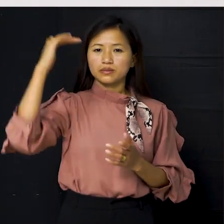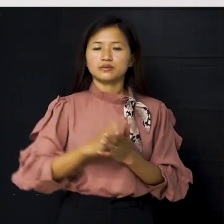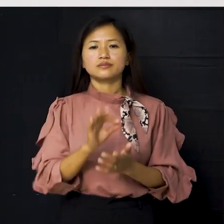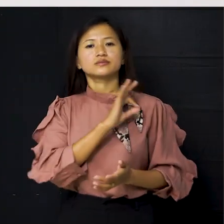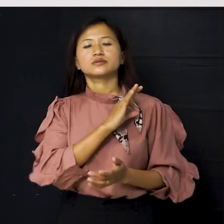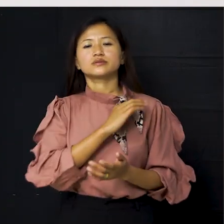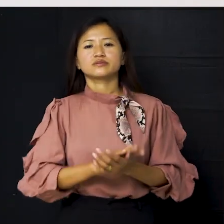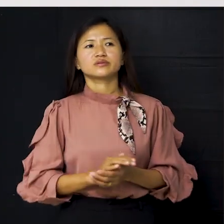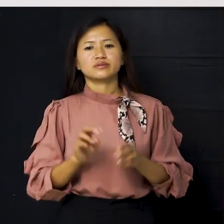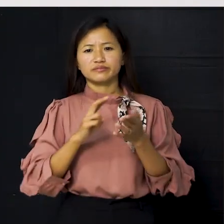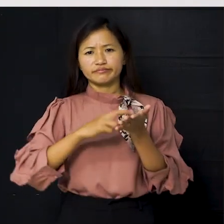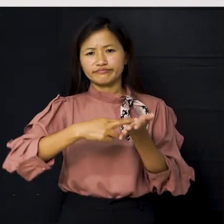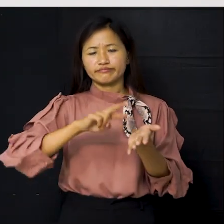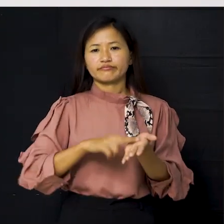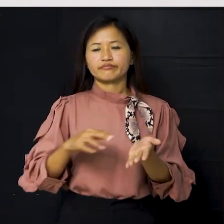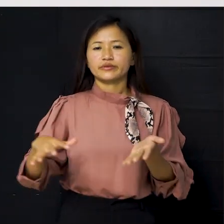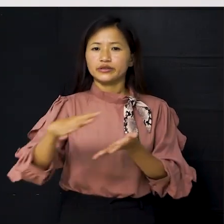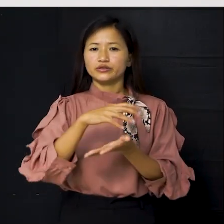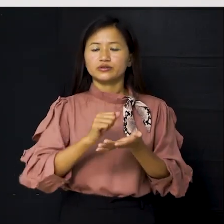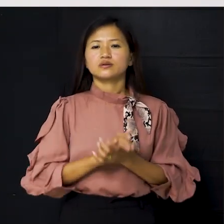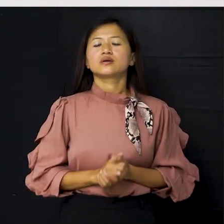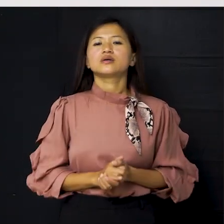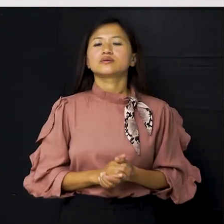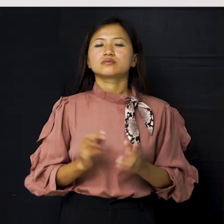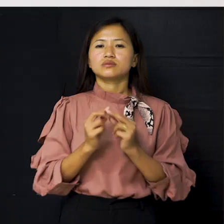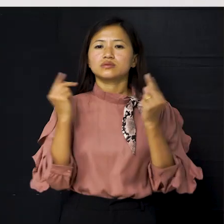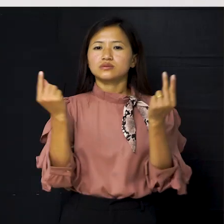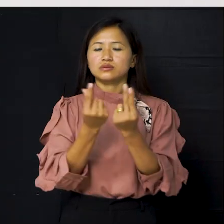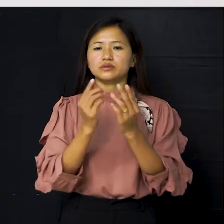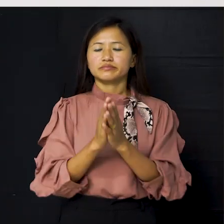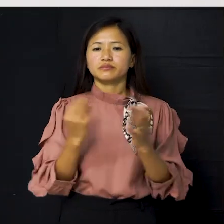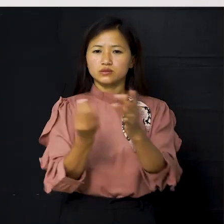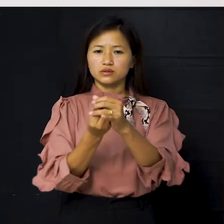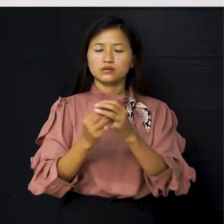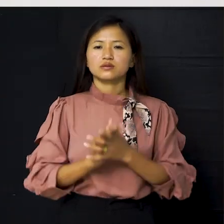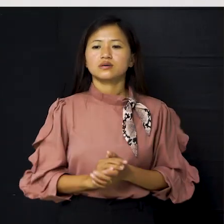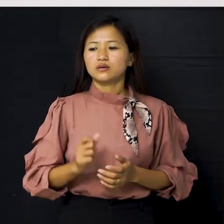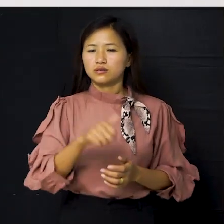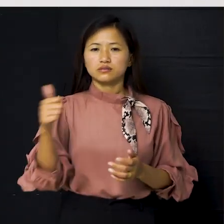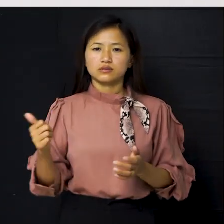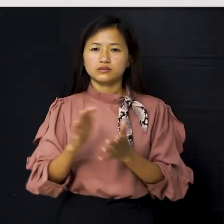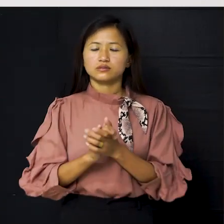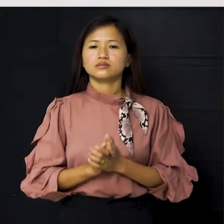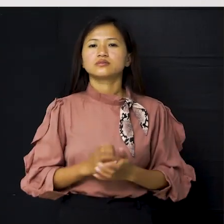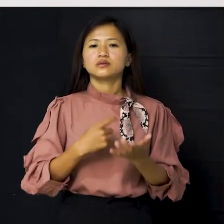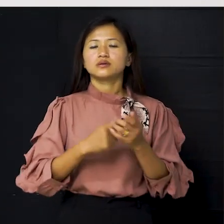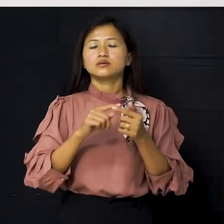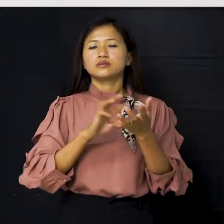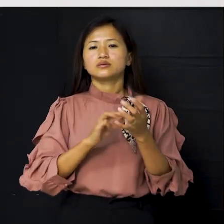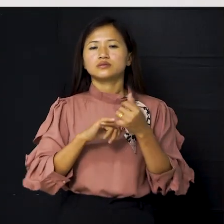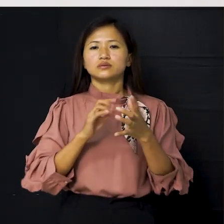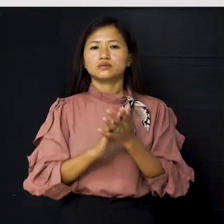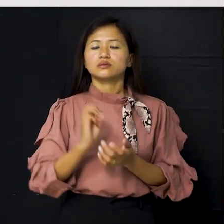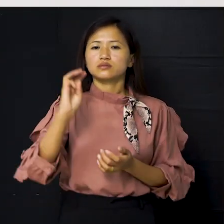like his nature, and they could not unite together. So that was also another reason. Then coming to the